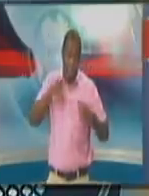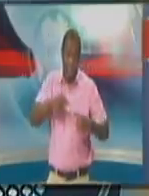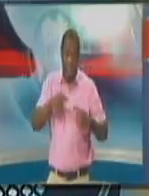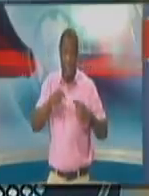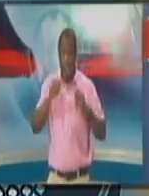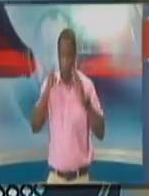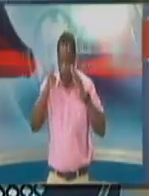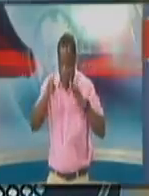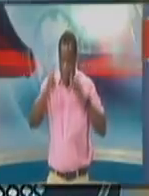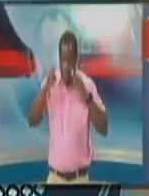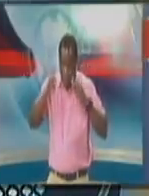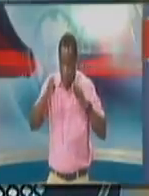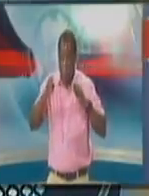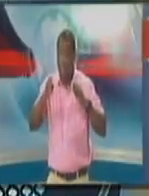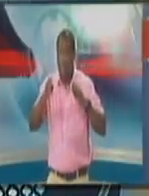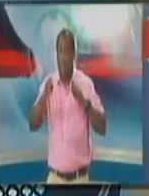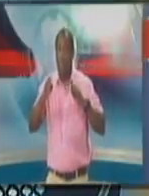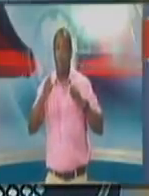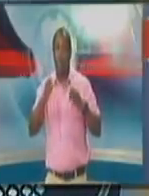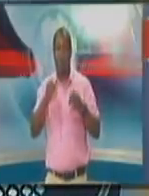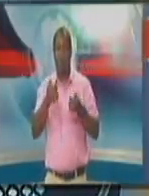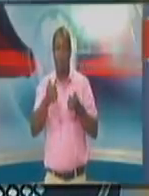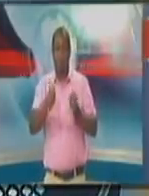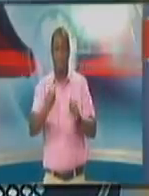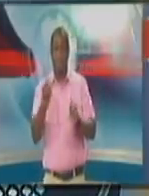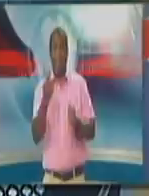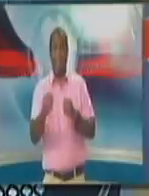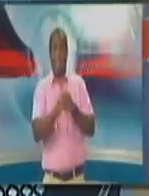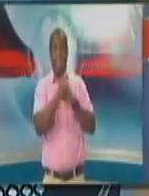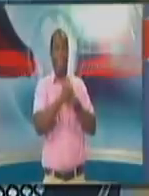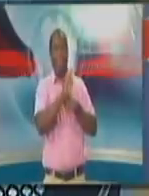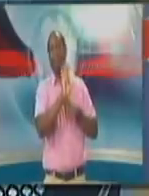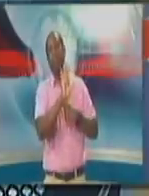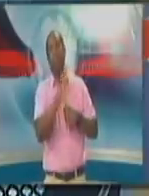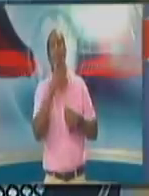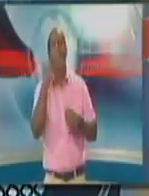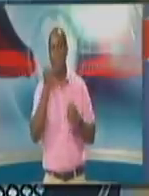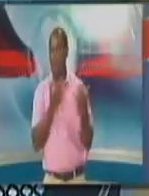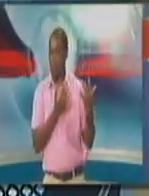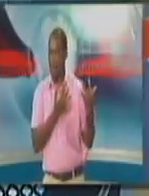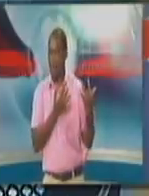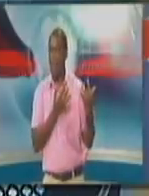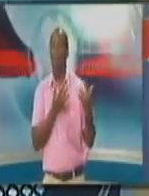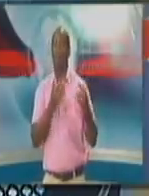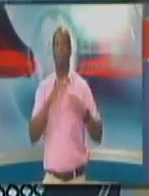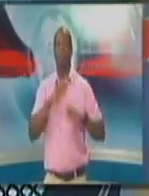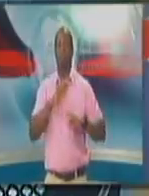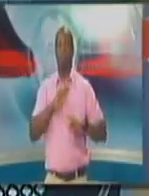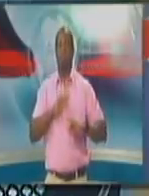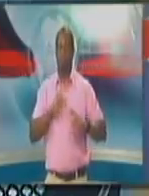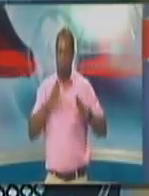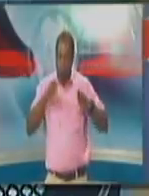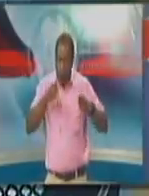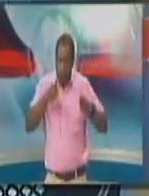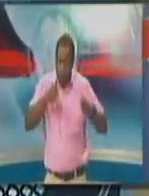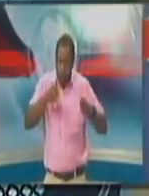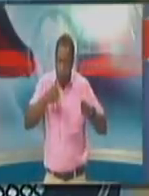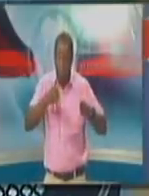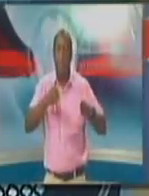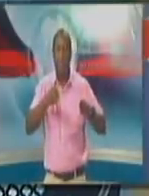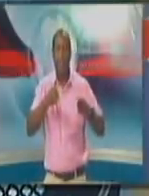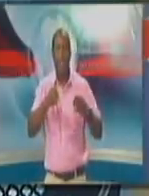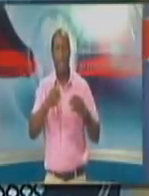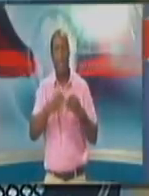want you to get hurt. And of course, families that have to plan final arrangements for our loved ones, of